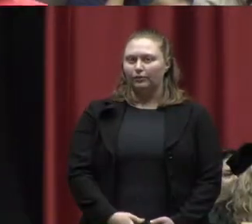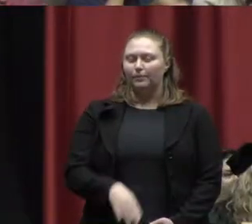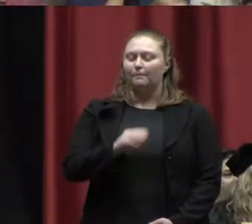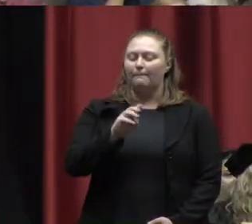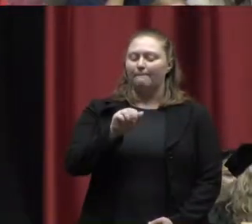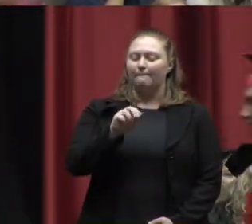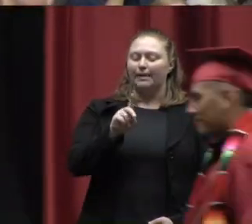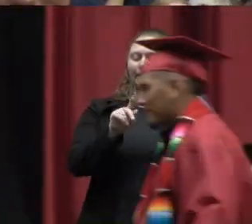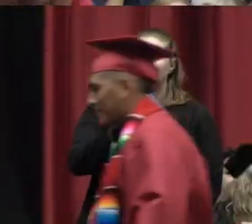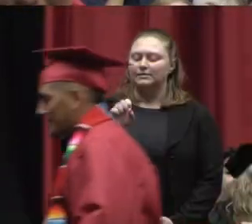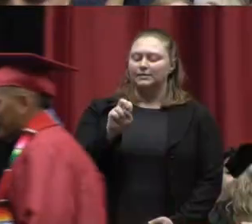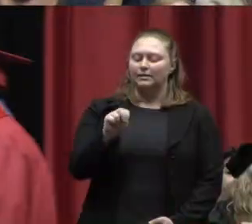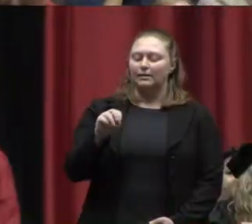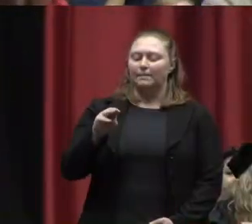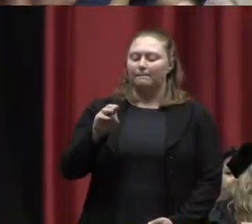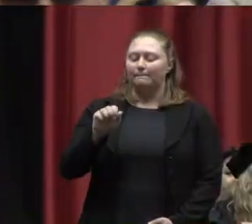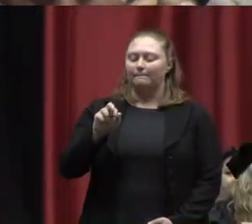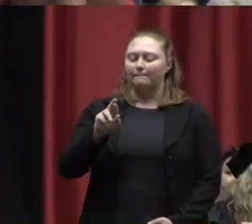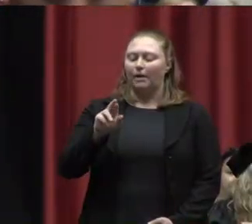Madison Jaramillo.